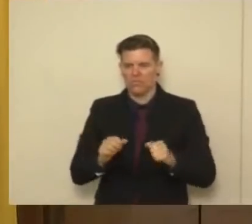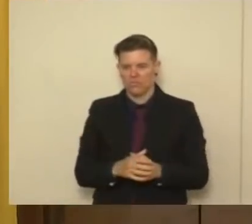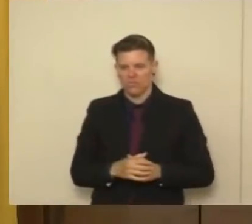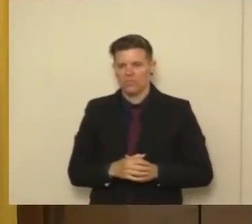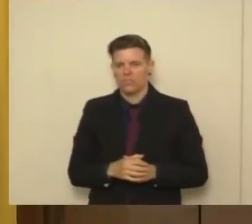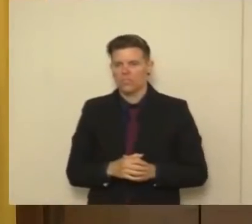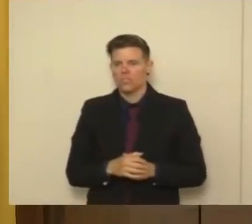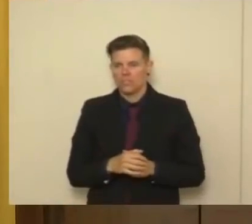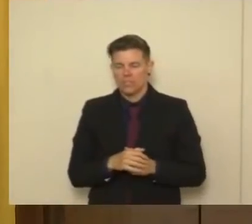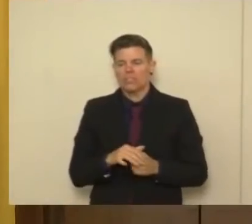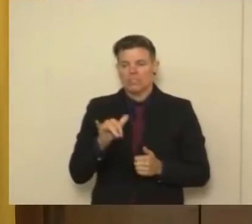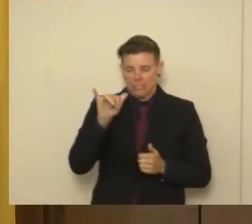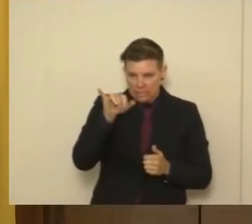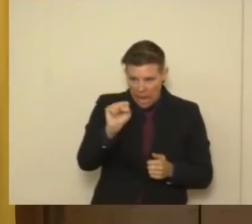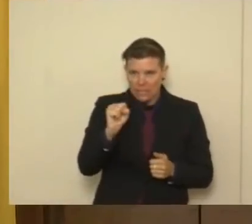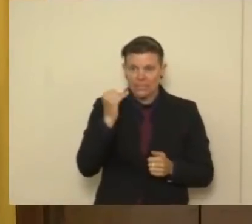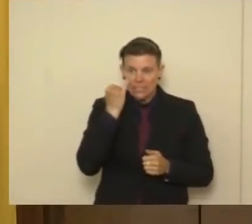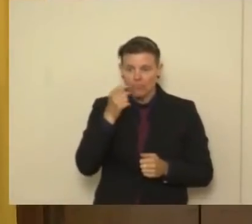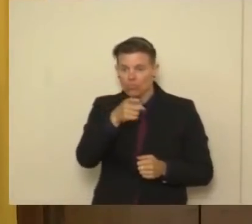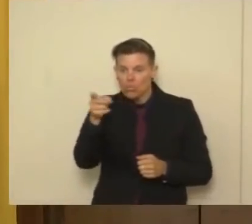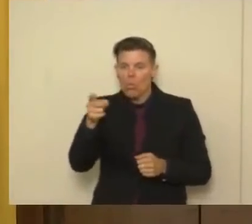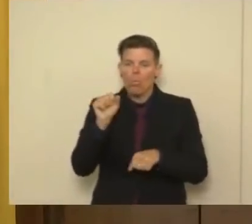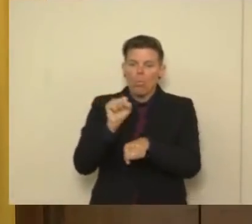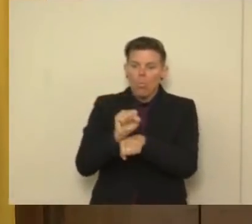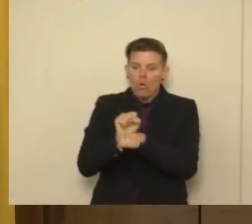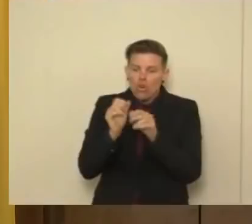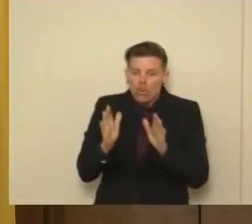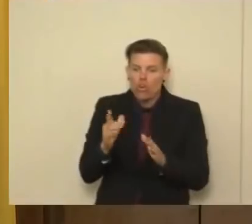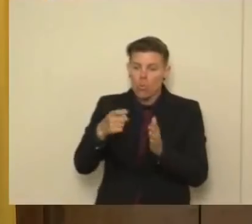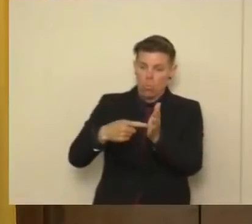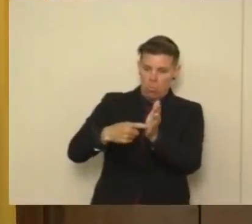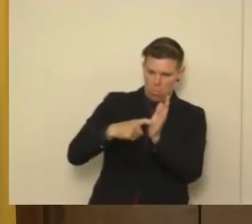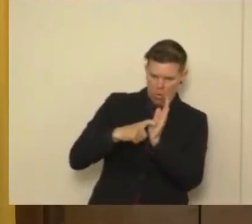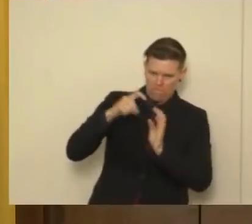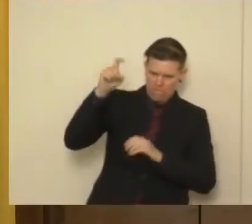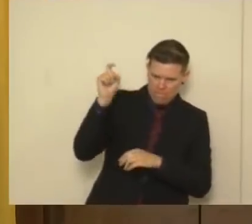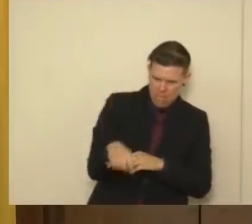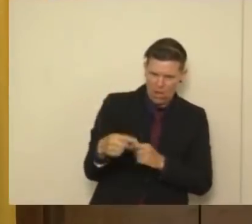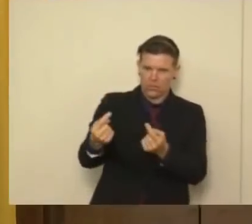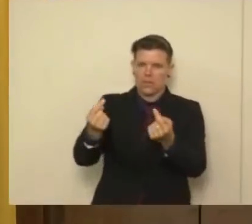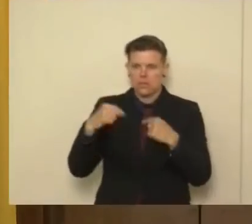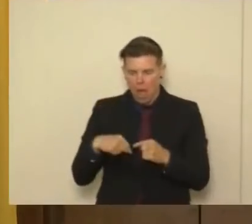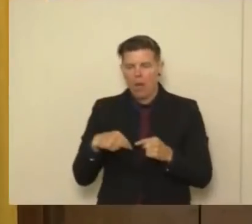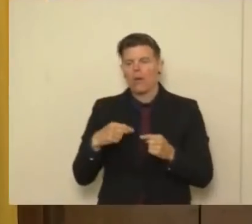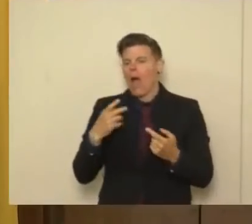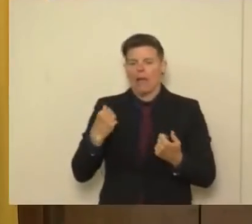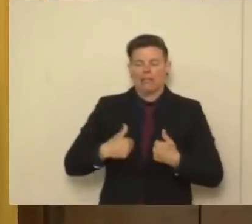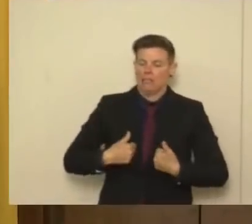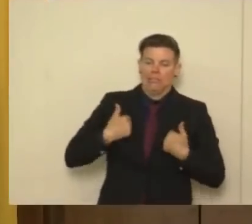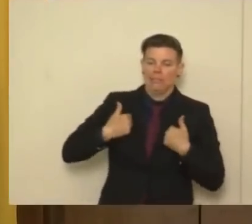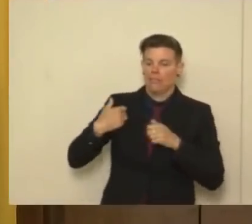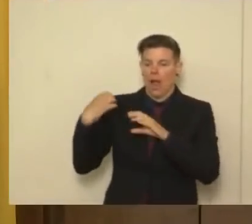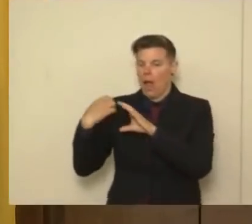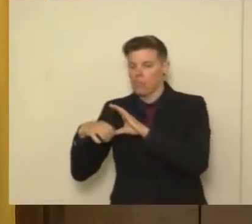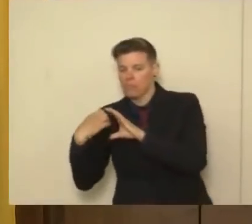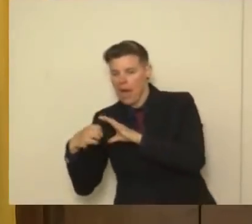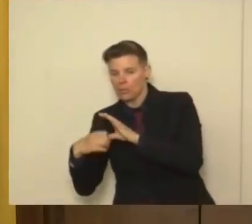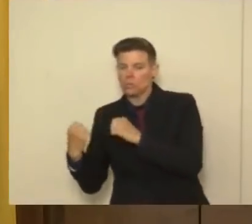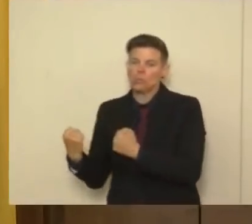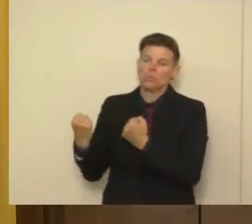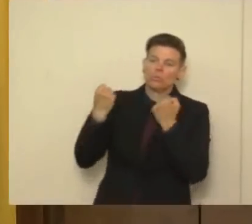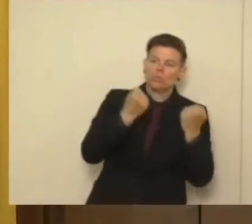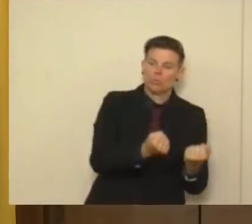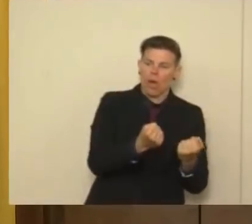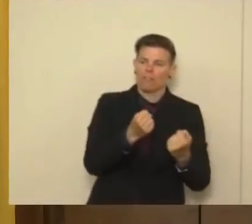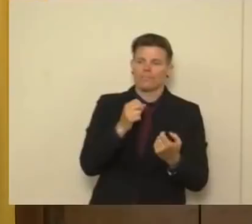a worker and you are required to come in, and you're coming in, you live in El Paso and you're working in Sunland Park, you're exempt. In the same way